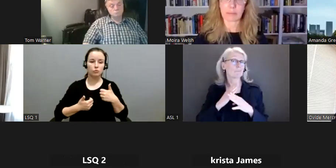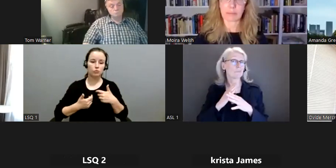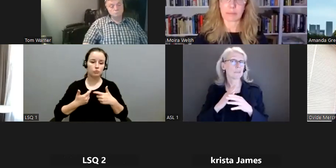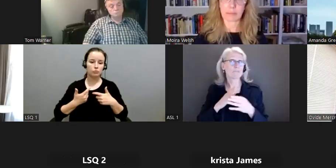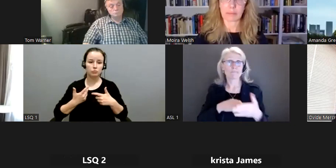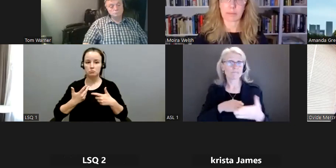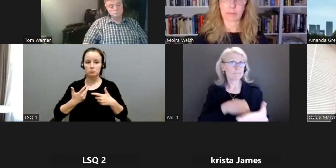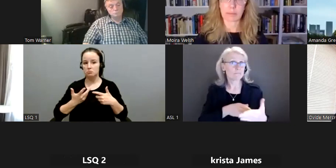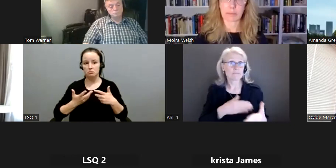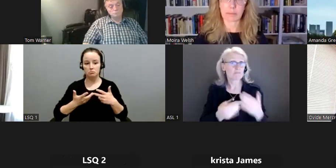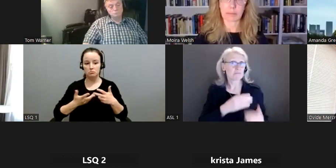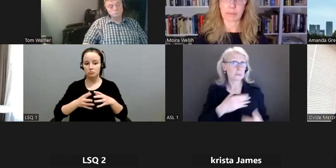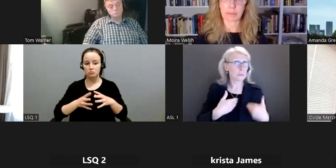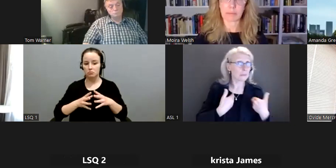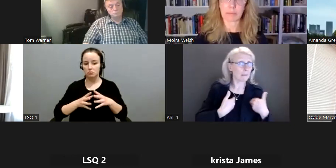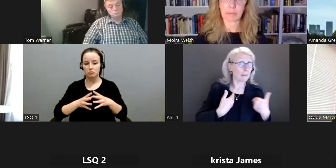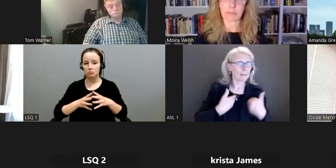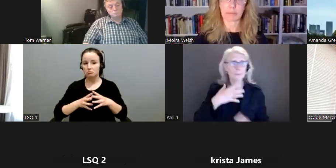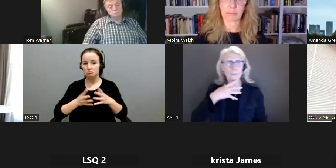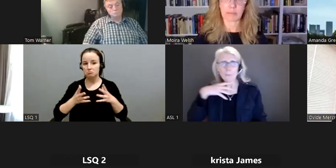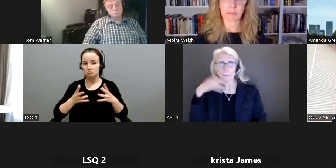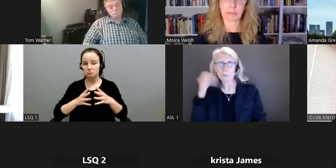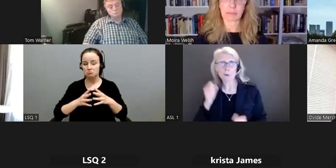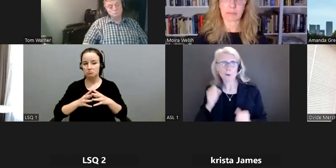adults or young children or older people.